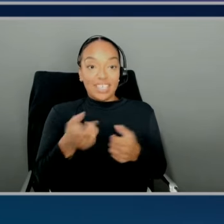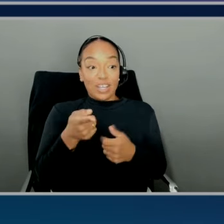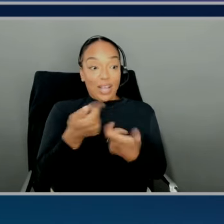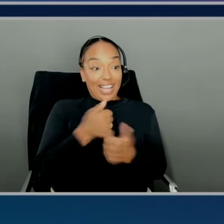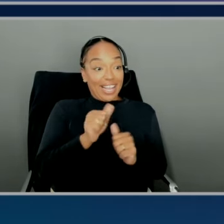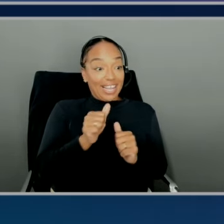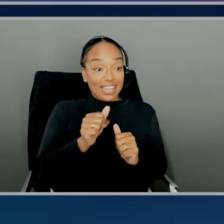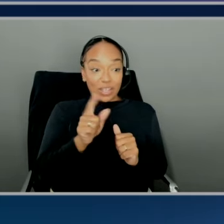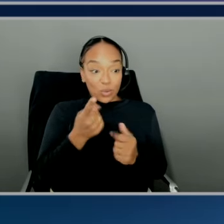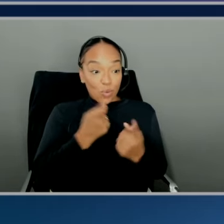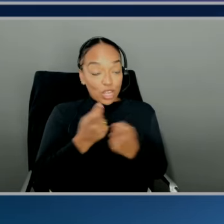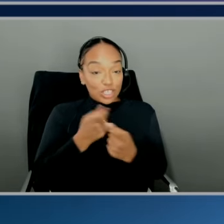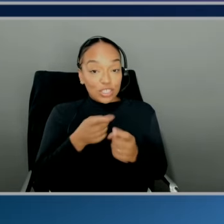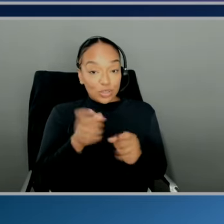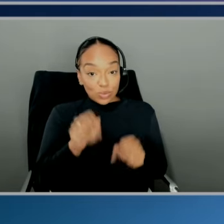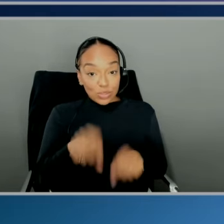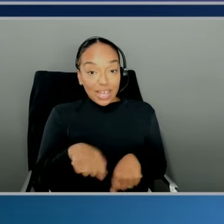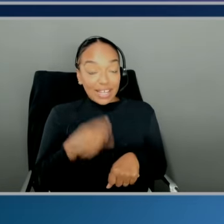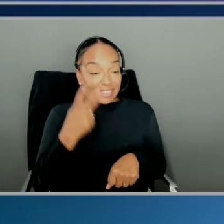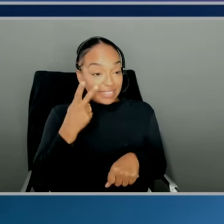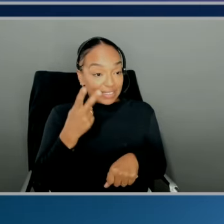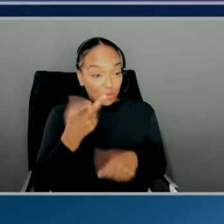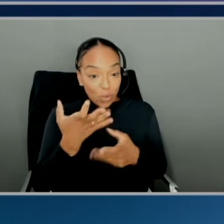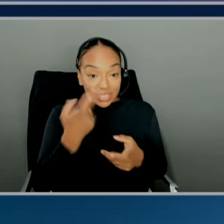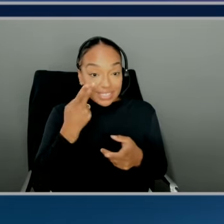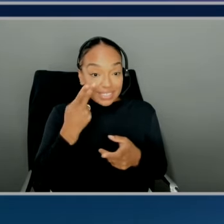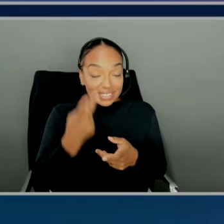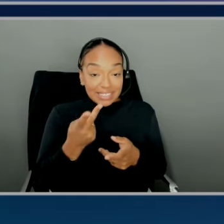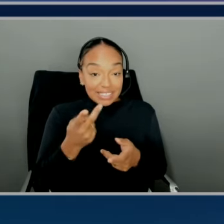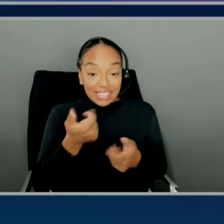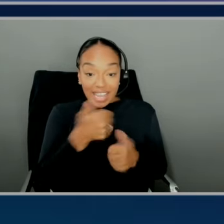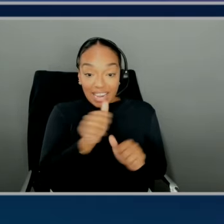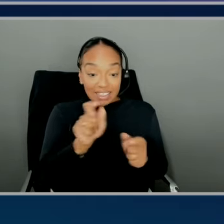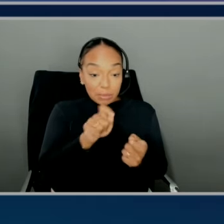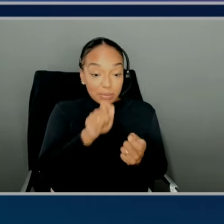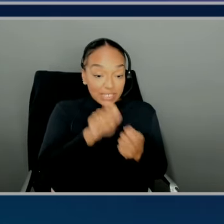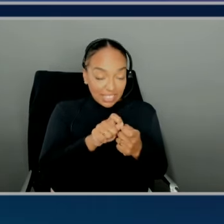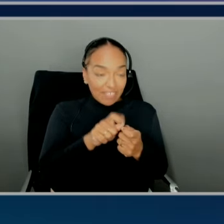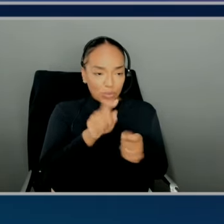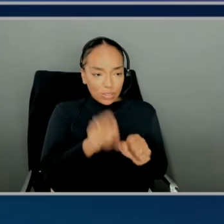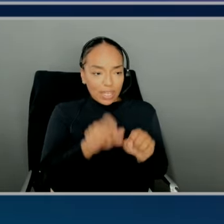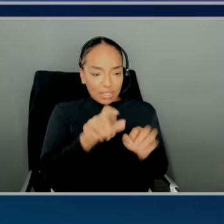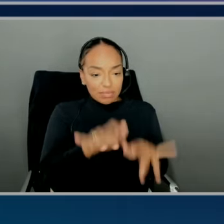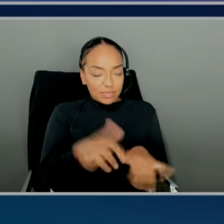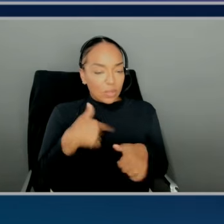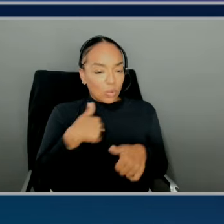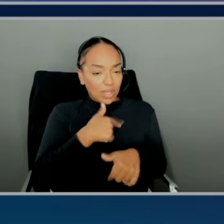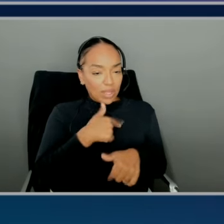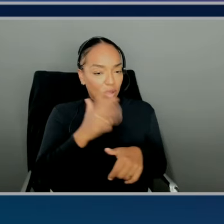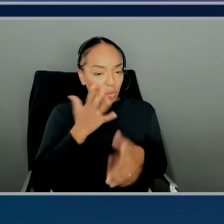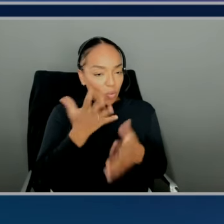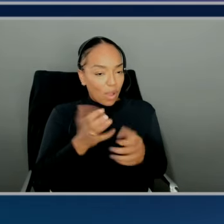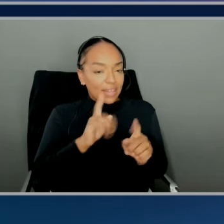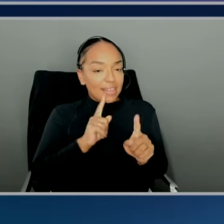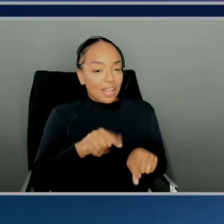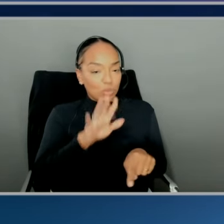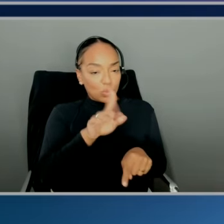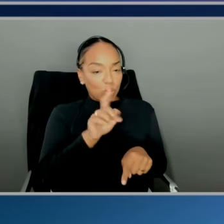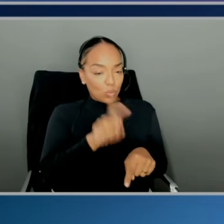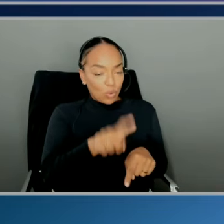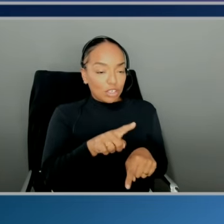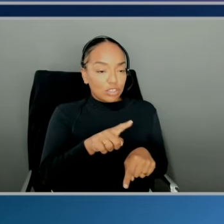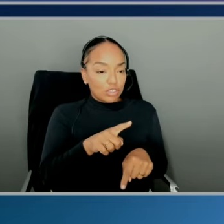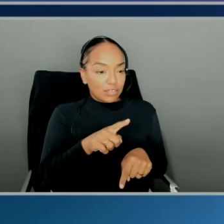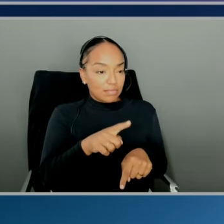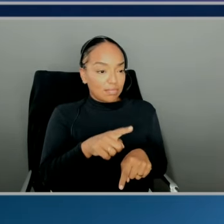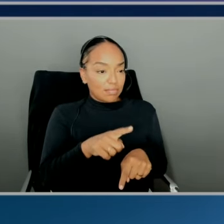anything specific that you want to see, again, we are still live, and we want to answer those questions verbally or in the chat to you.